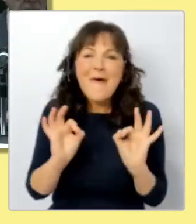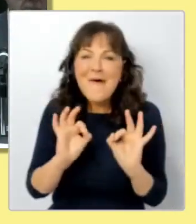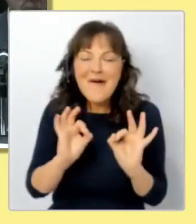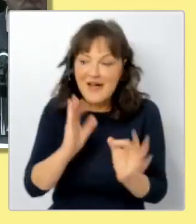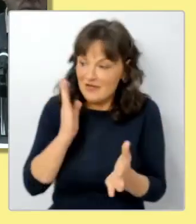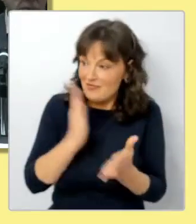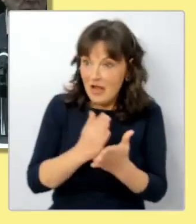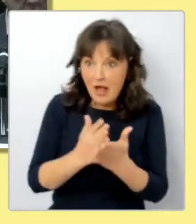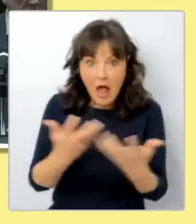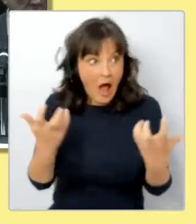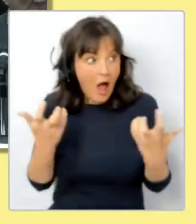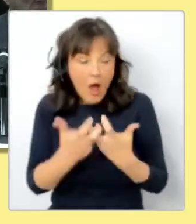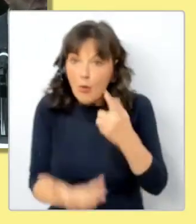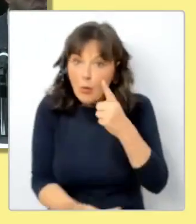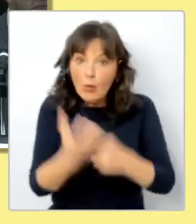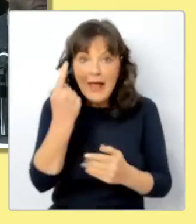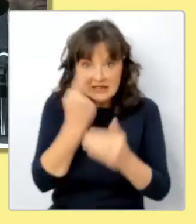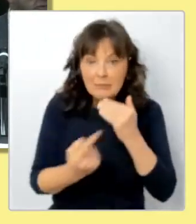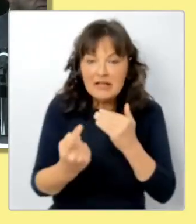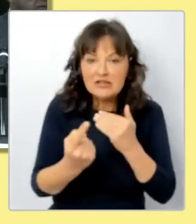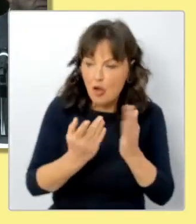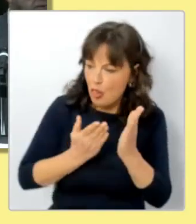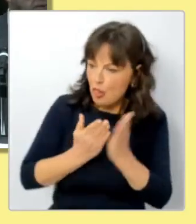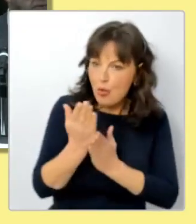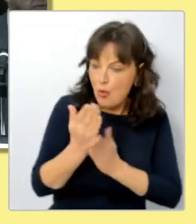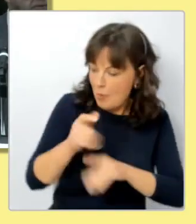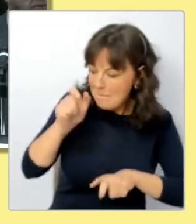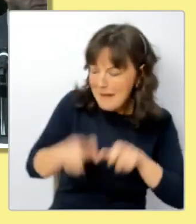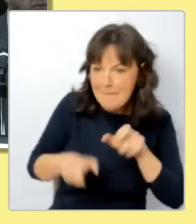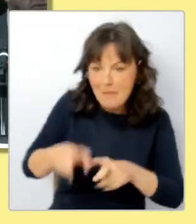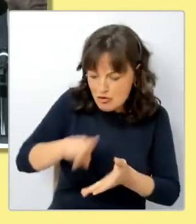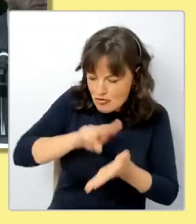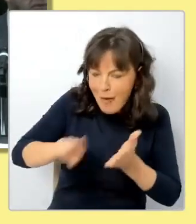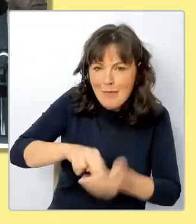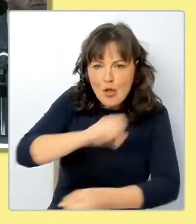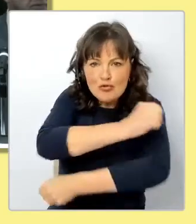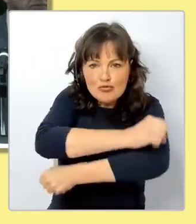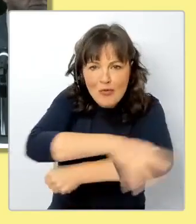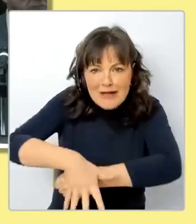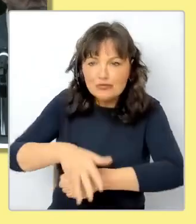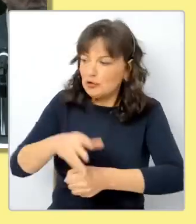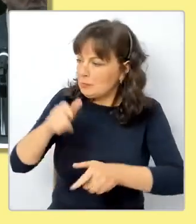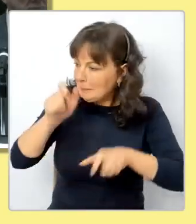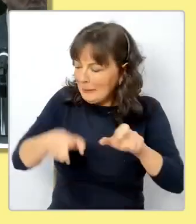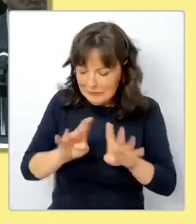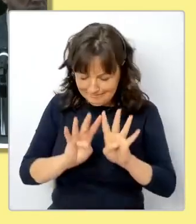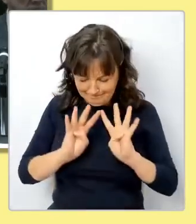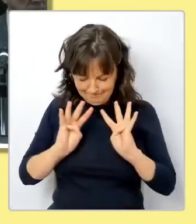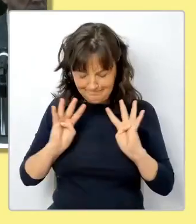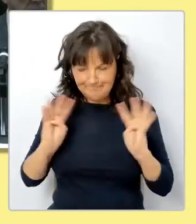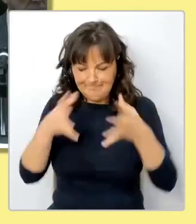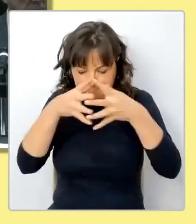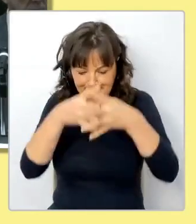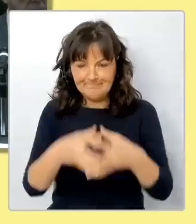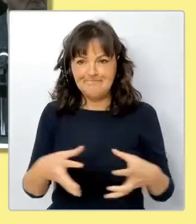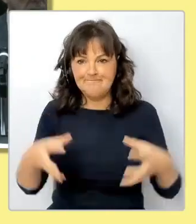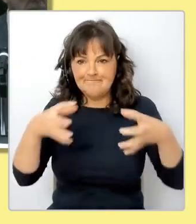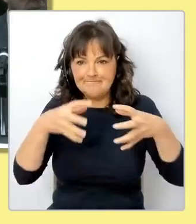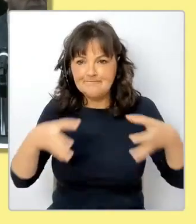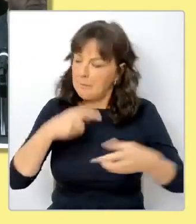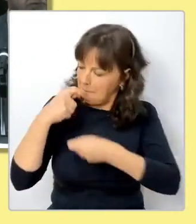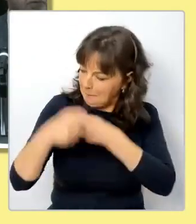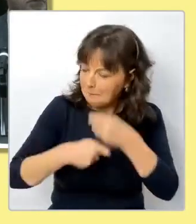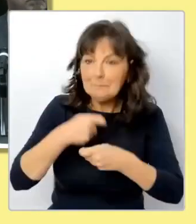our independence is that consistent, sustained majority, and their independence becomes politically